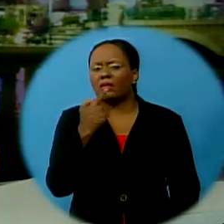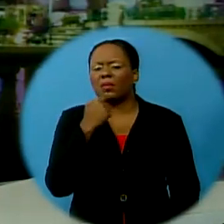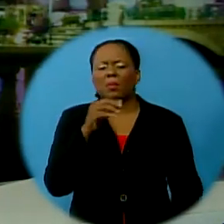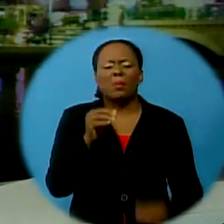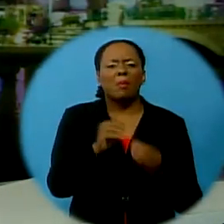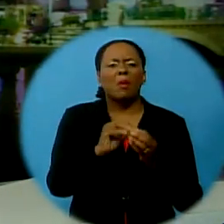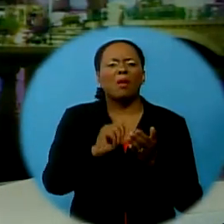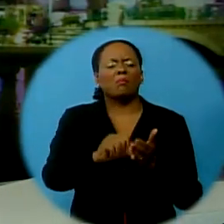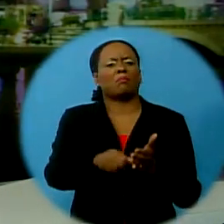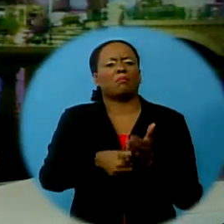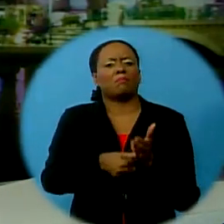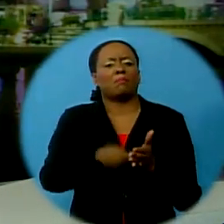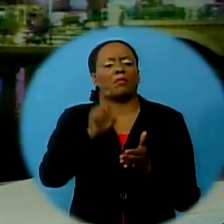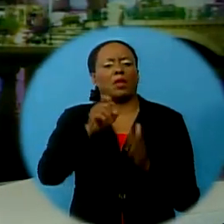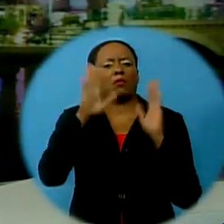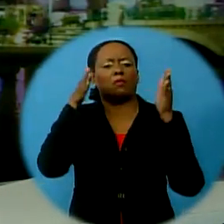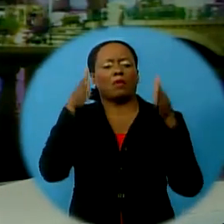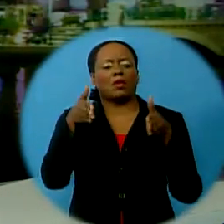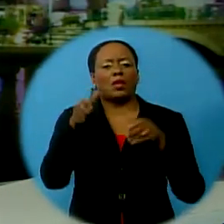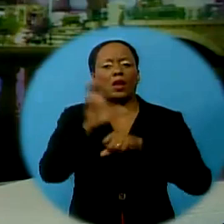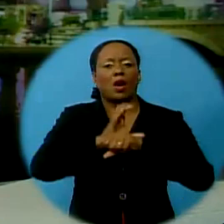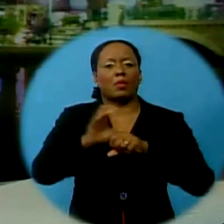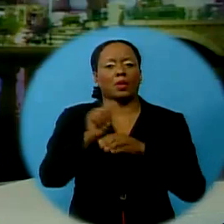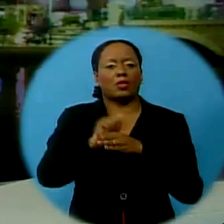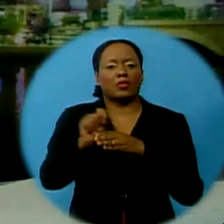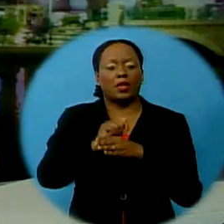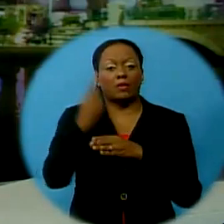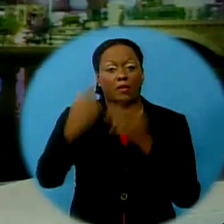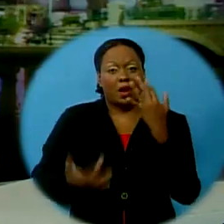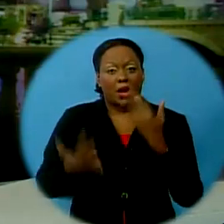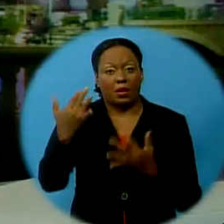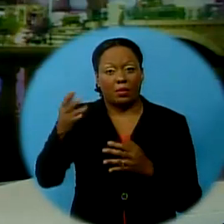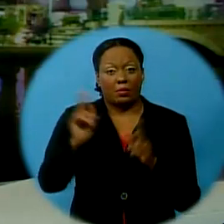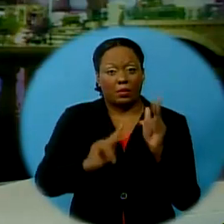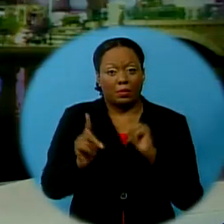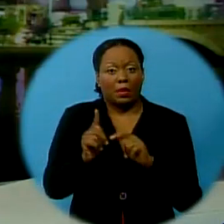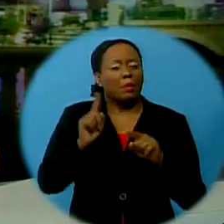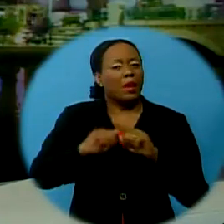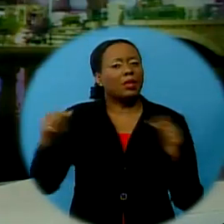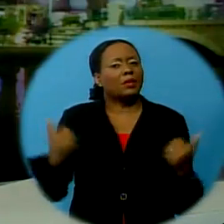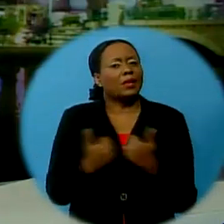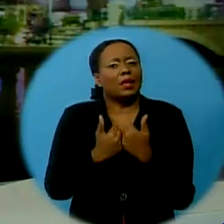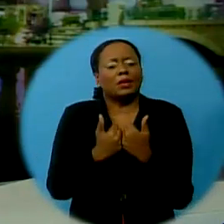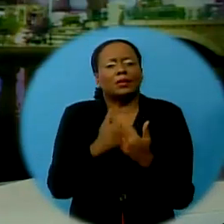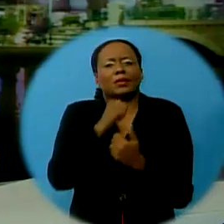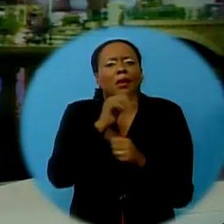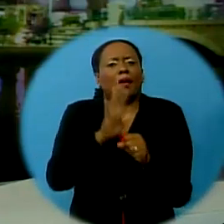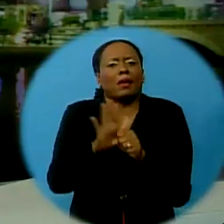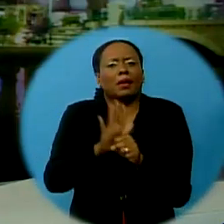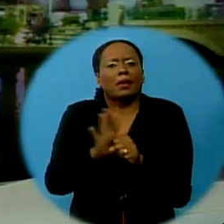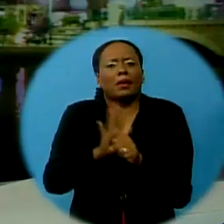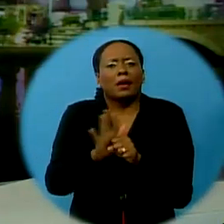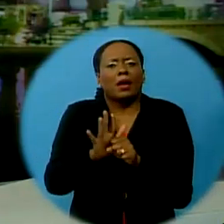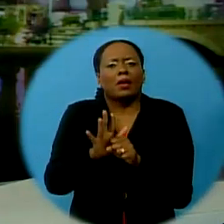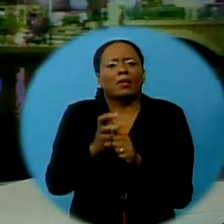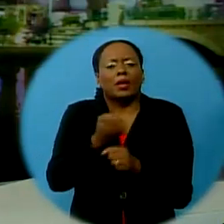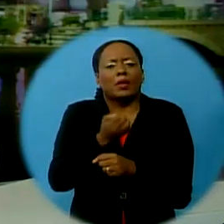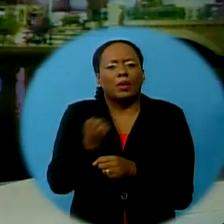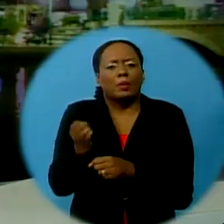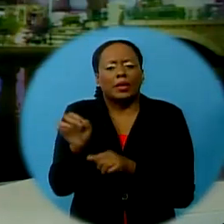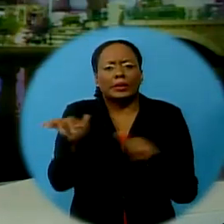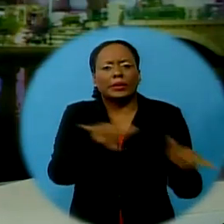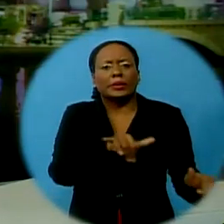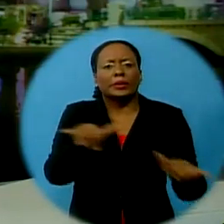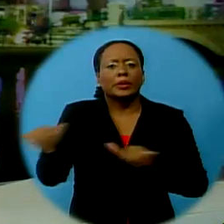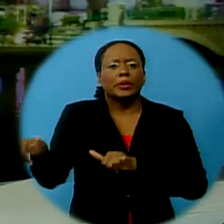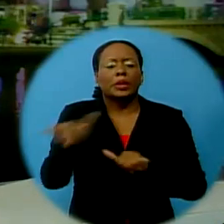emphasis must be placed on regional training. But he says that the fire service faces a challenge of not having common equipment throughout the region, which